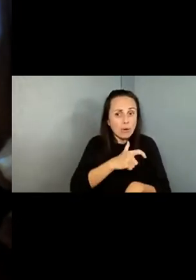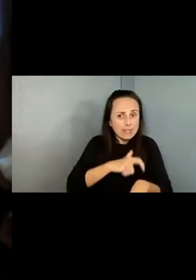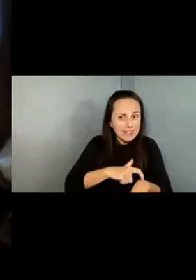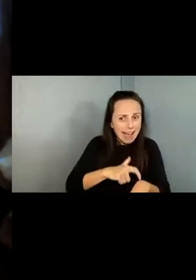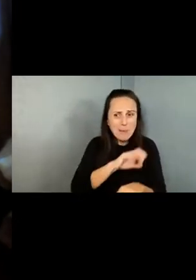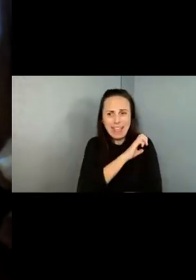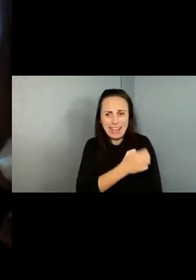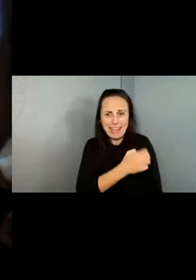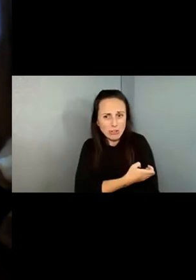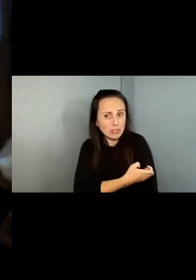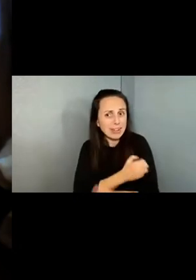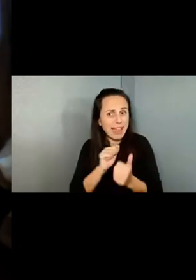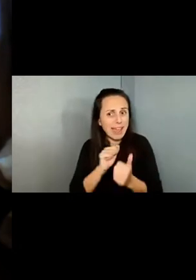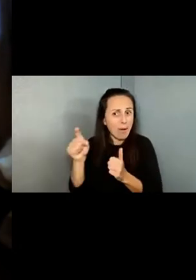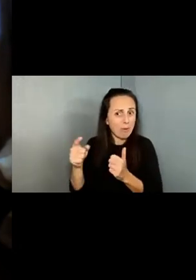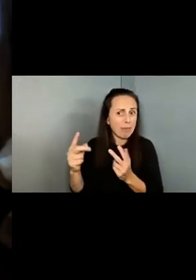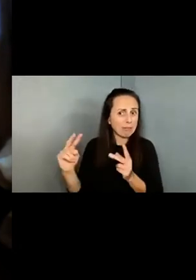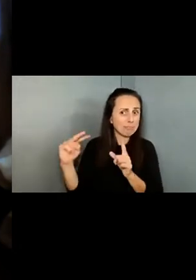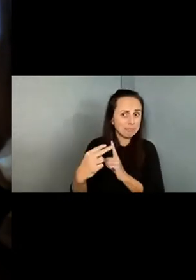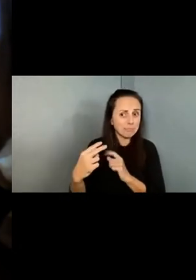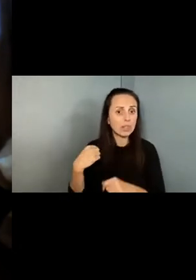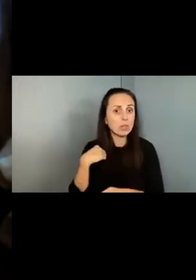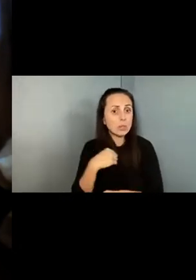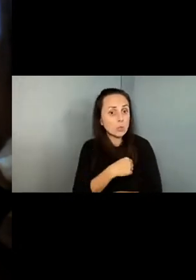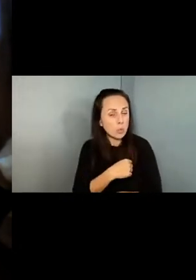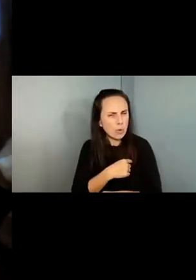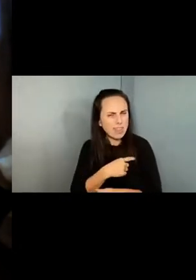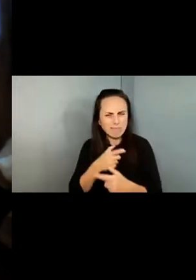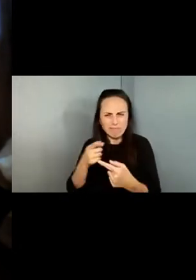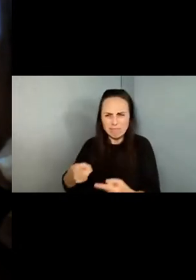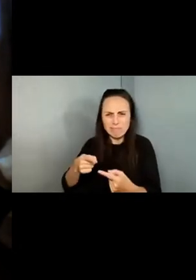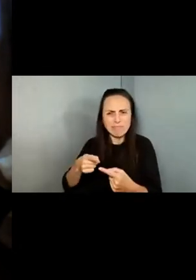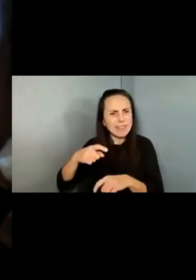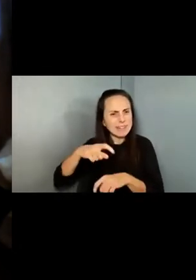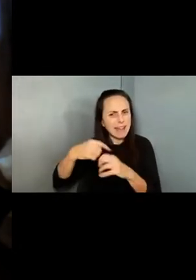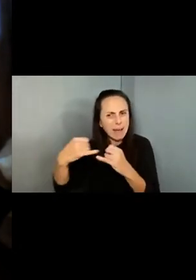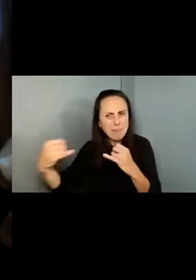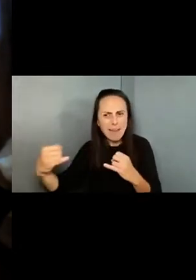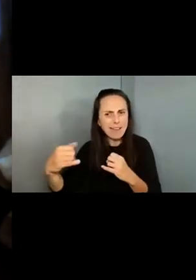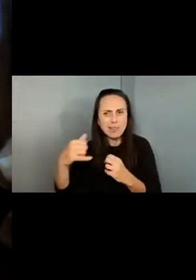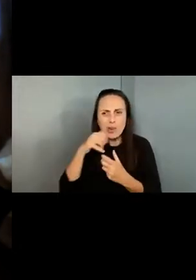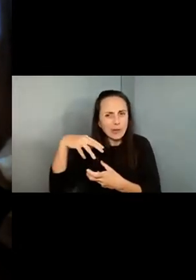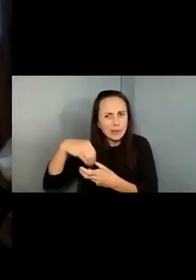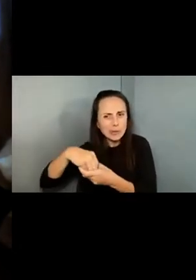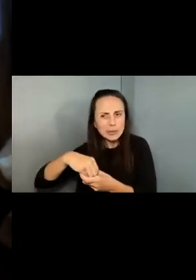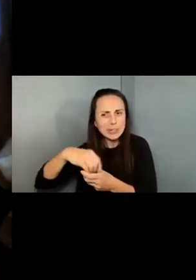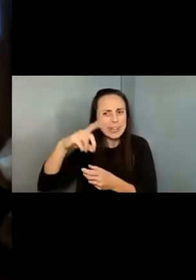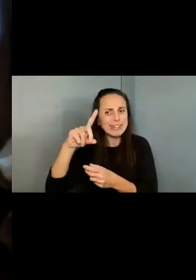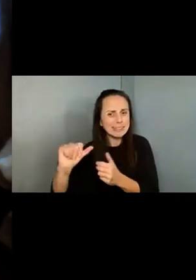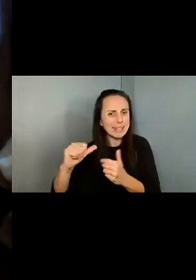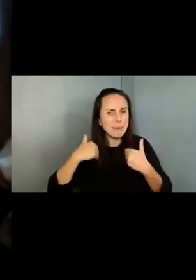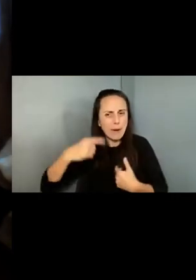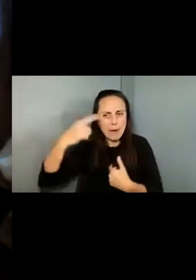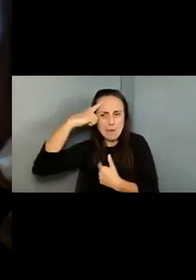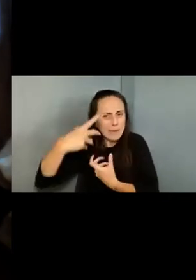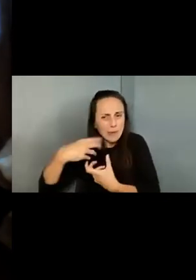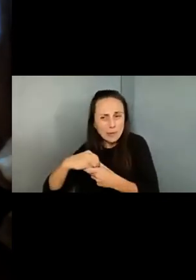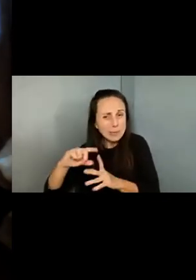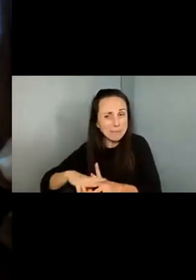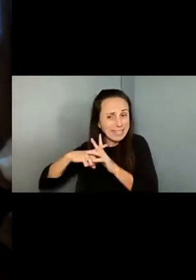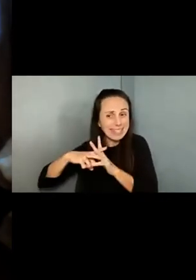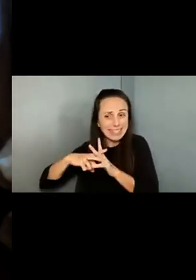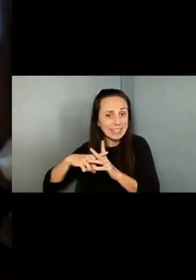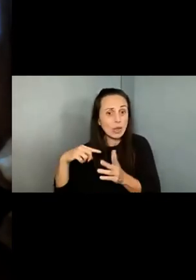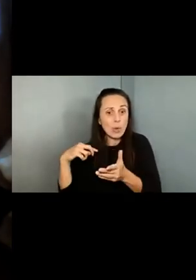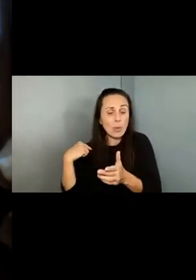And so when we struggle to adhere to a timeline that never accounted for disabled body minds in the first place, we don't get supports